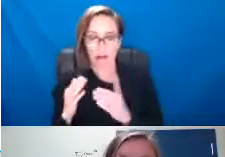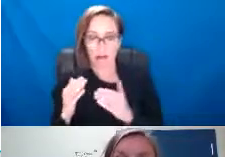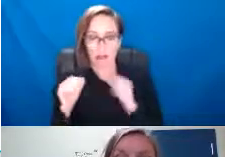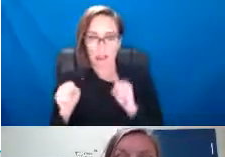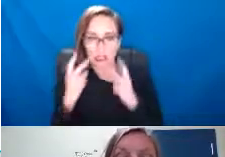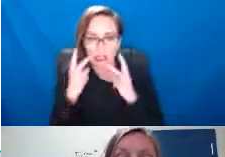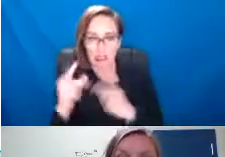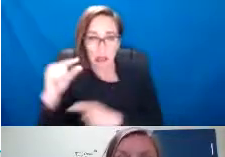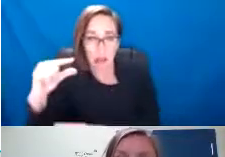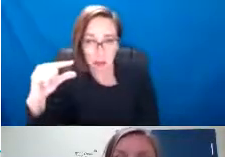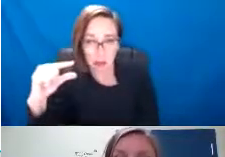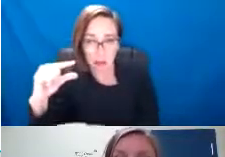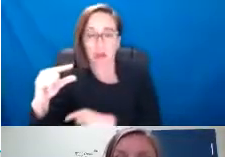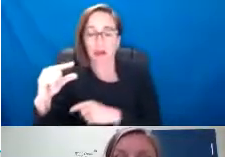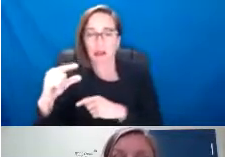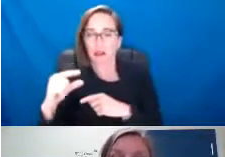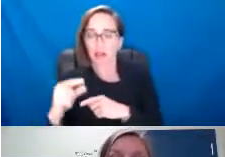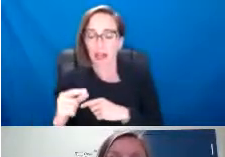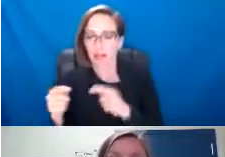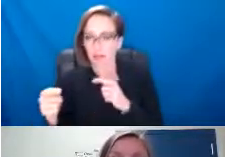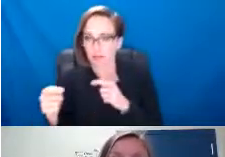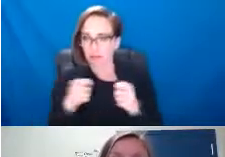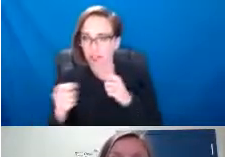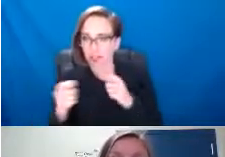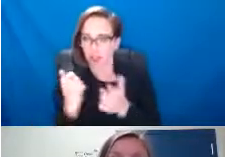are managing it as they can.